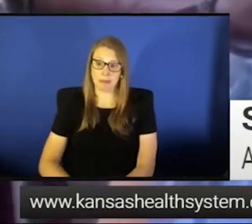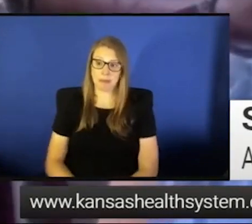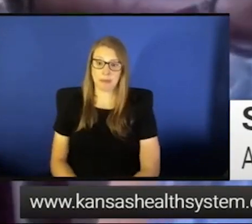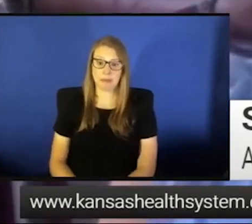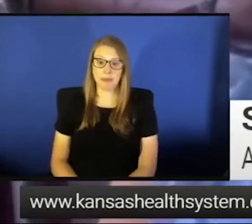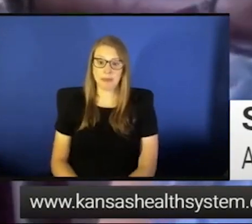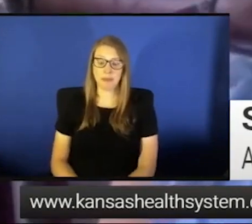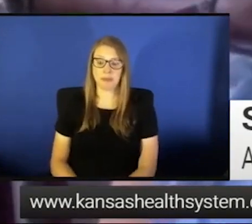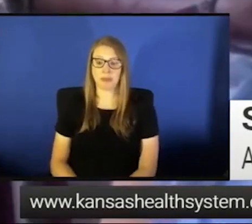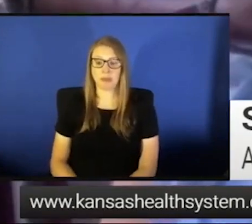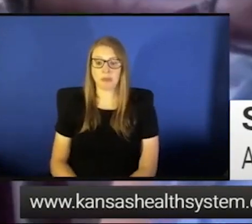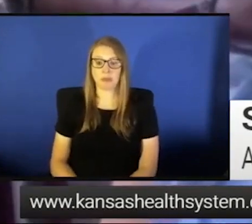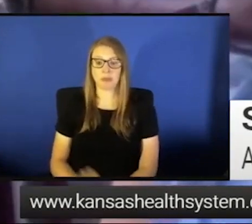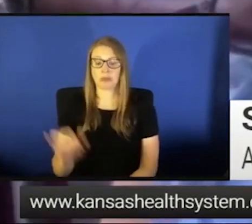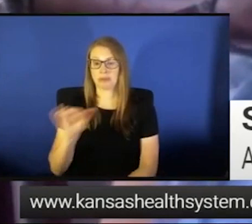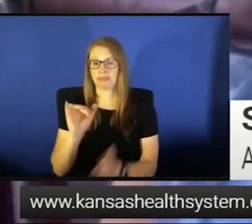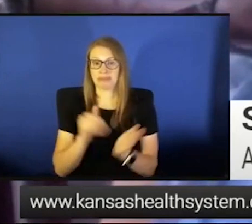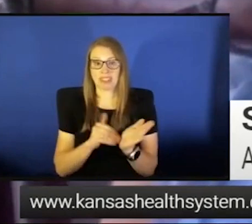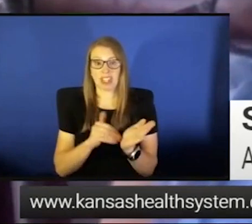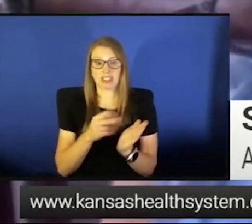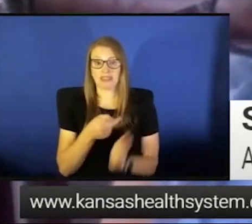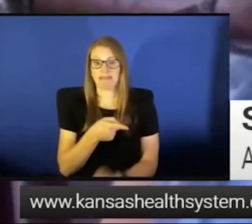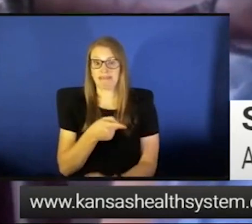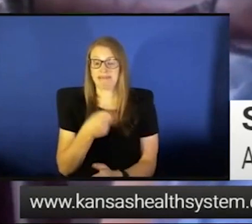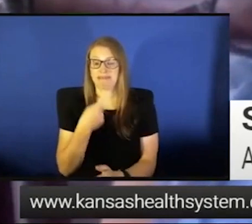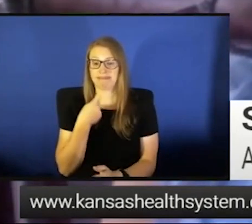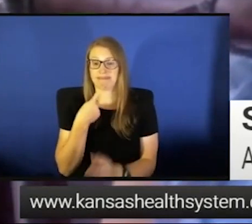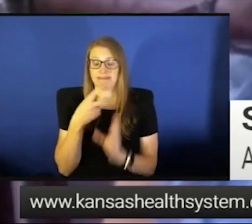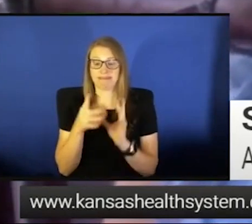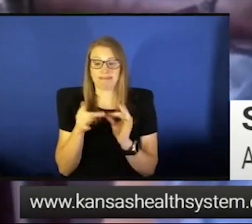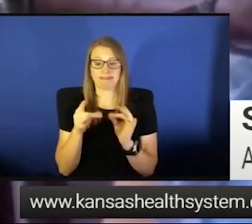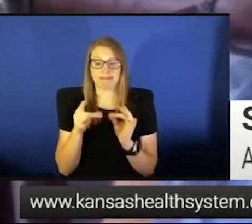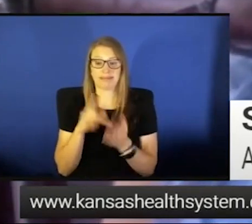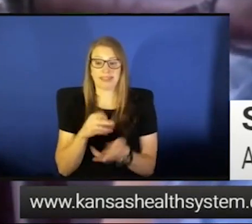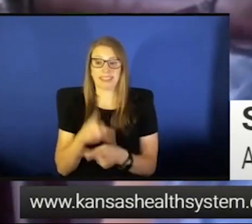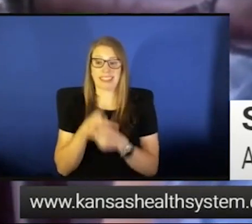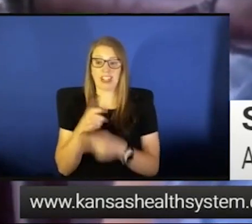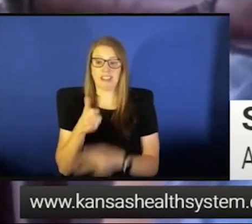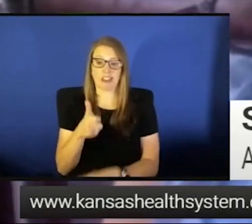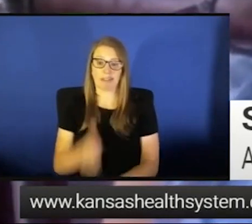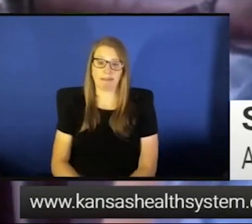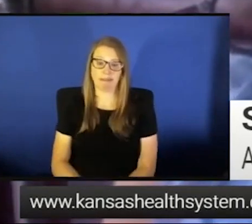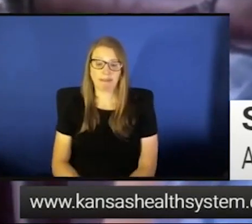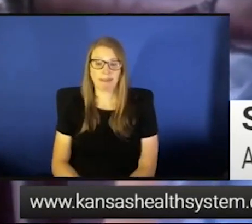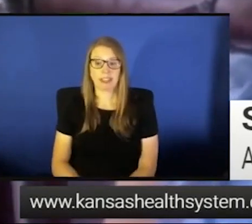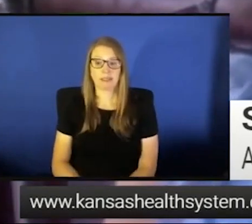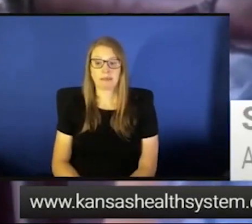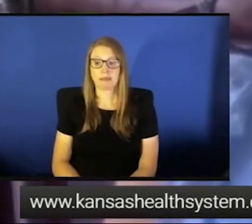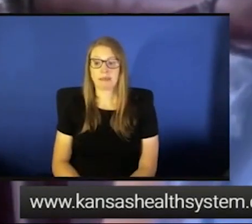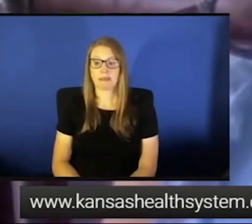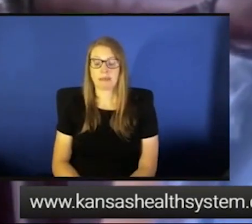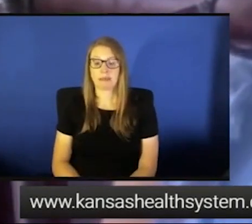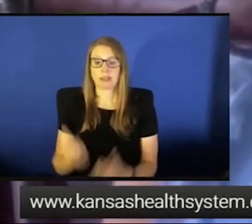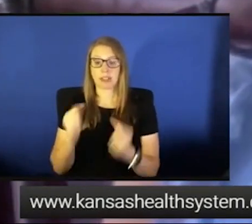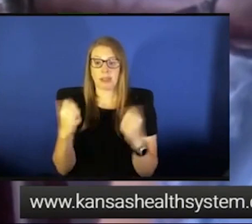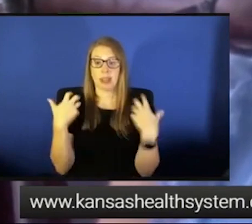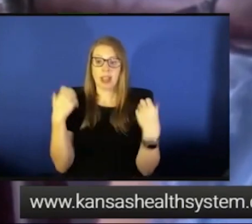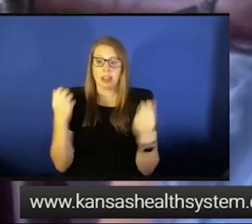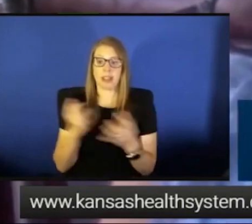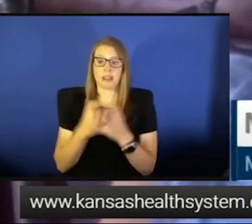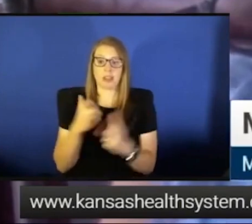Like the doctor said, take care of yourself. Try to be as healthy as you